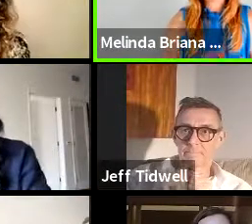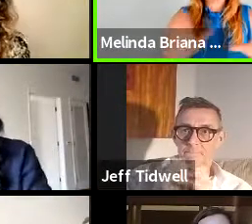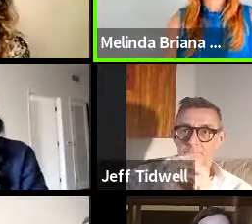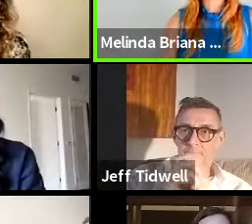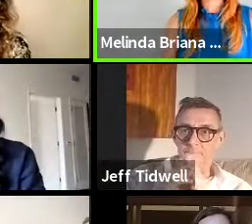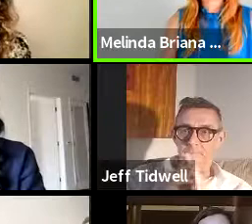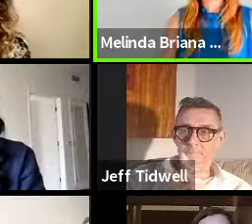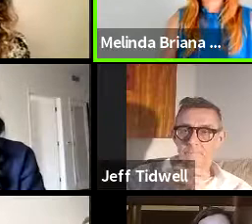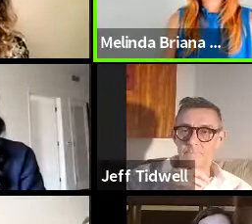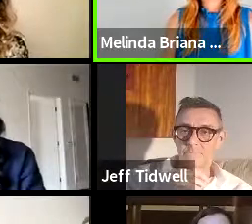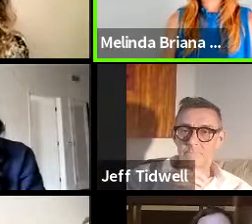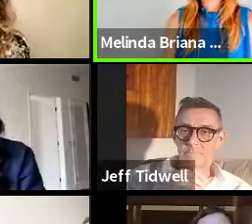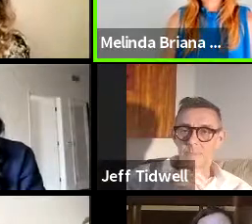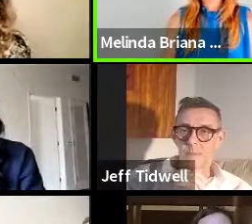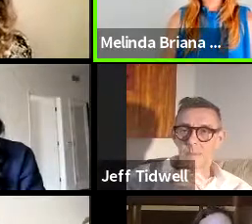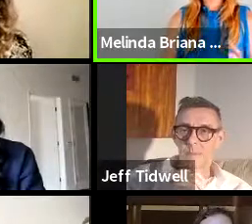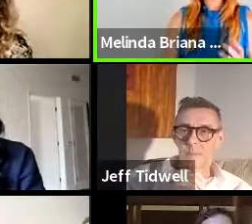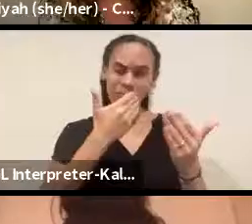First, my team.